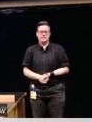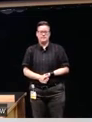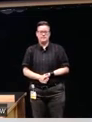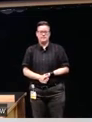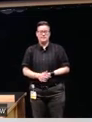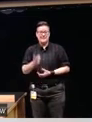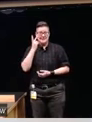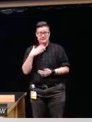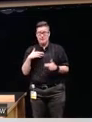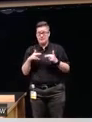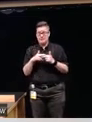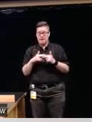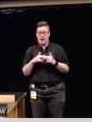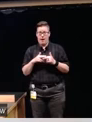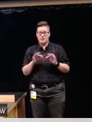Can you all see my slides okay?